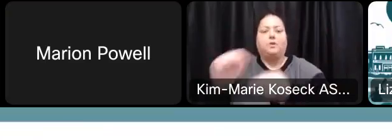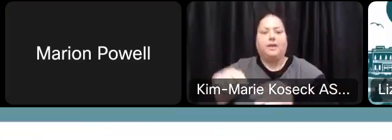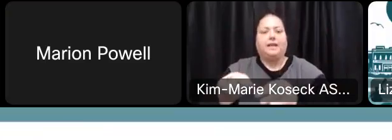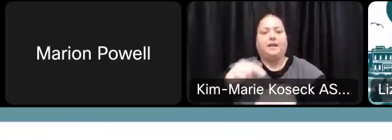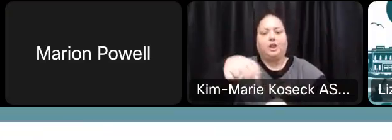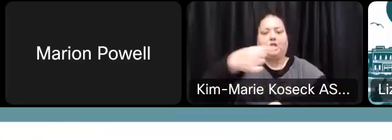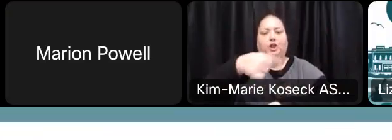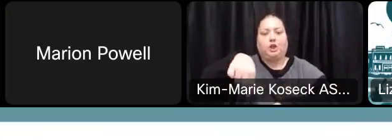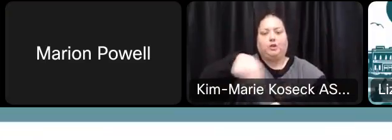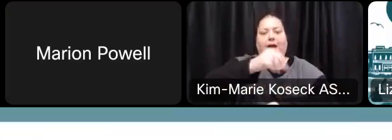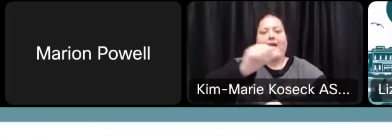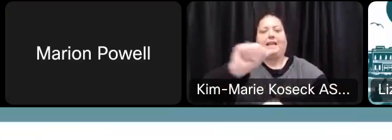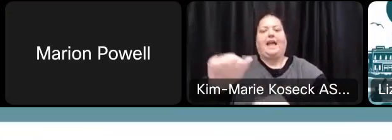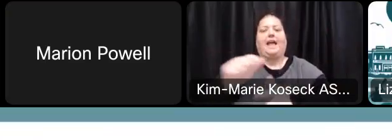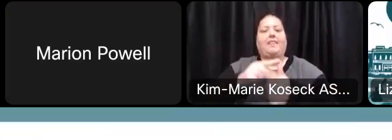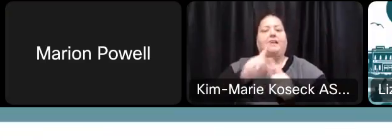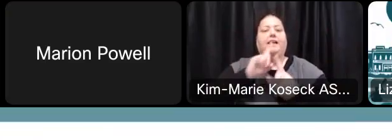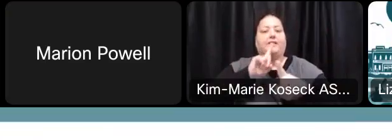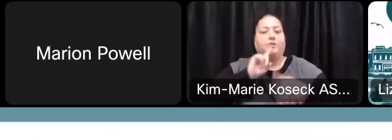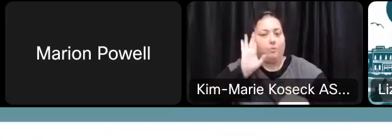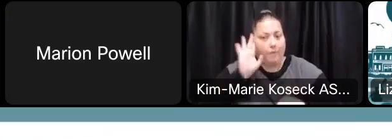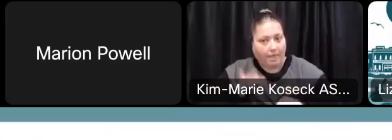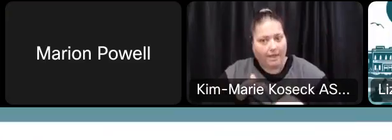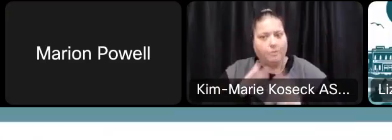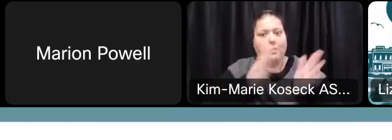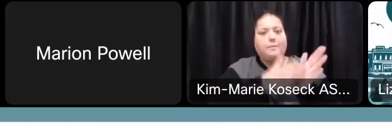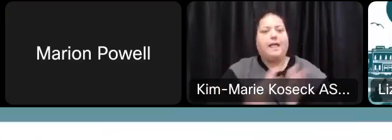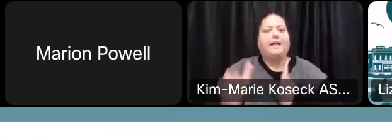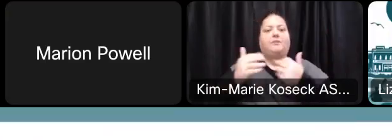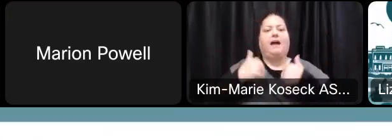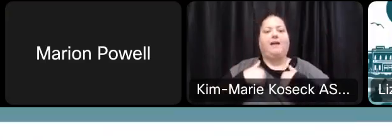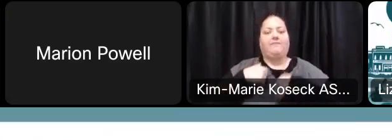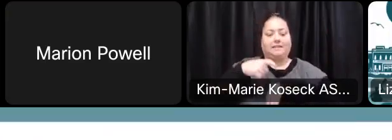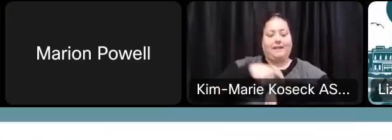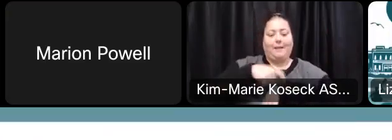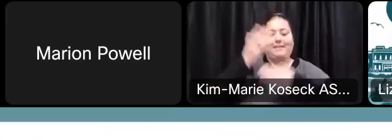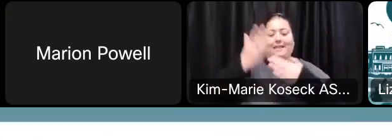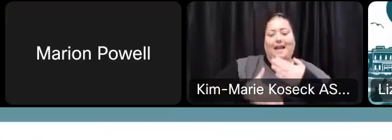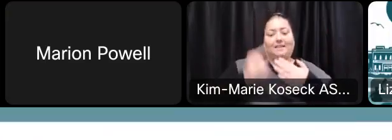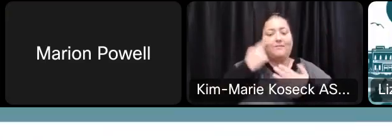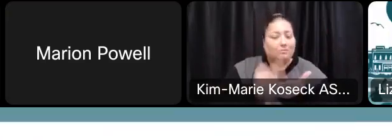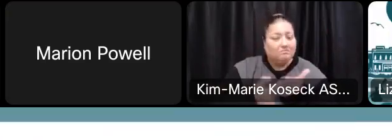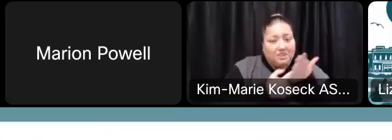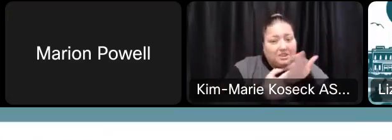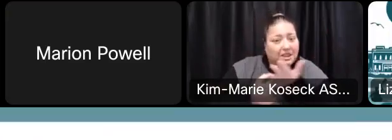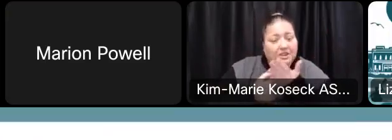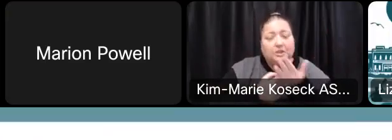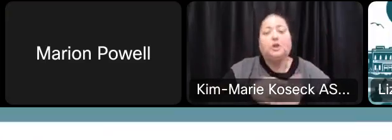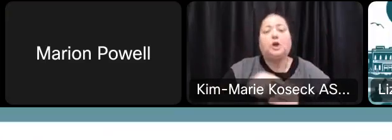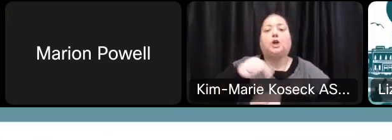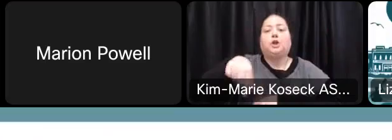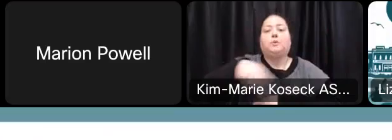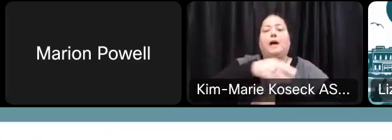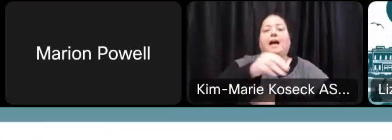there and we'll try to address them. We're also planning to have time at the end for discussion or Q&A based on